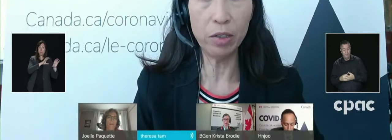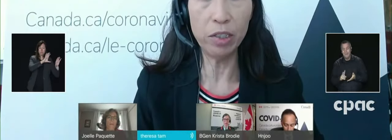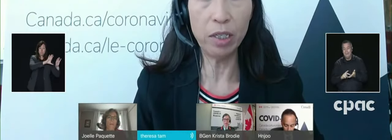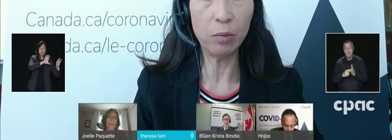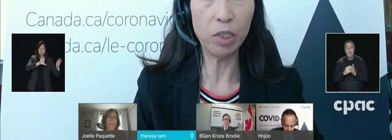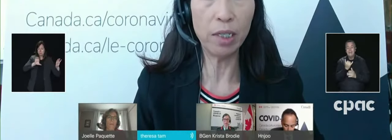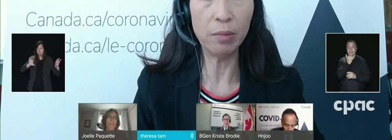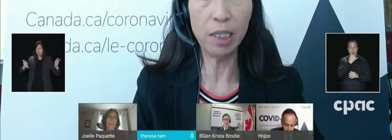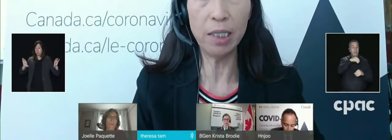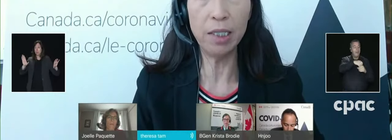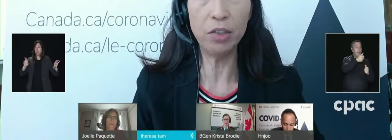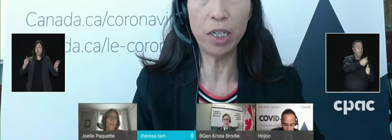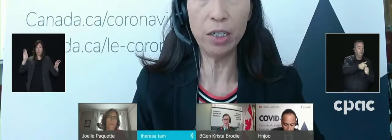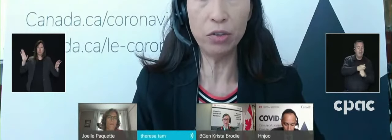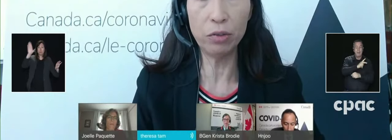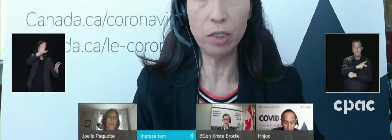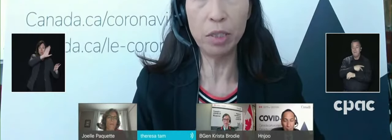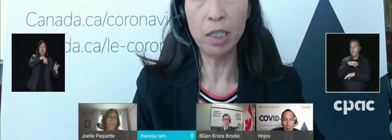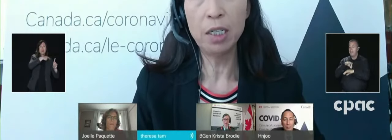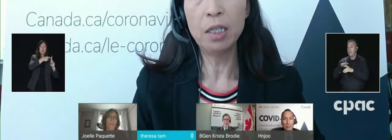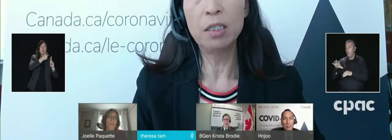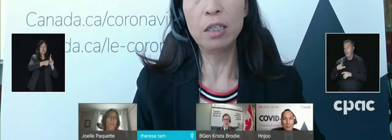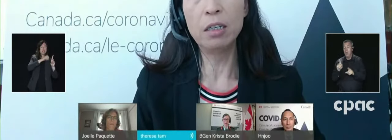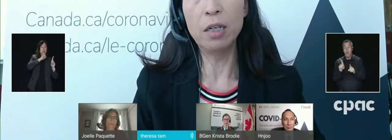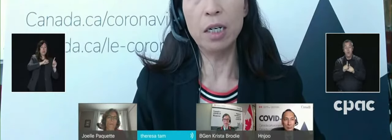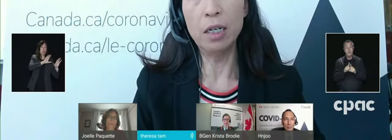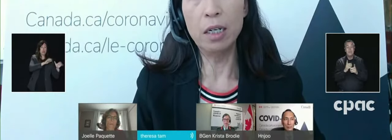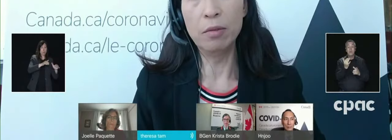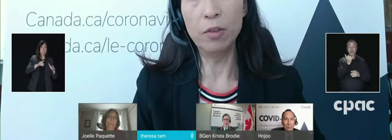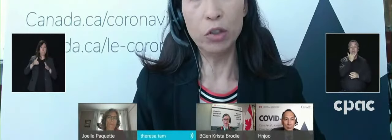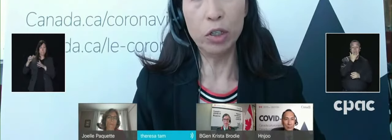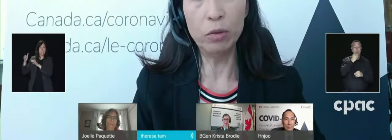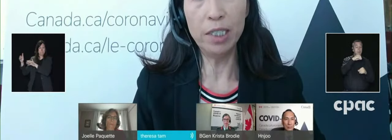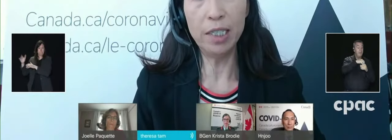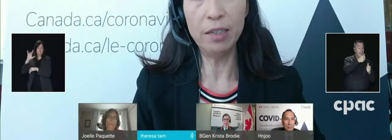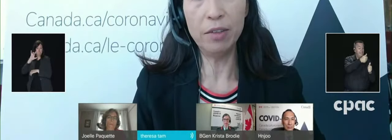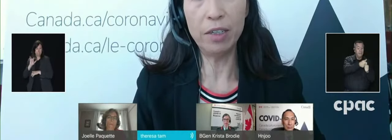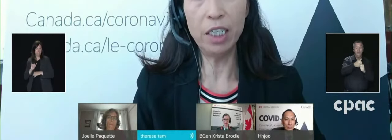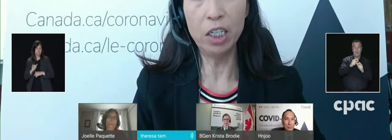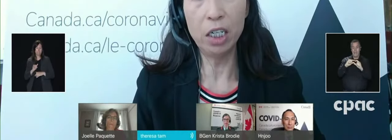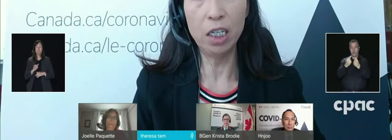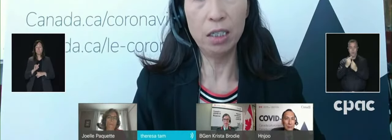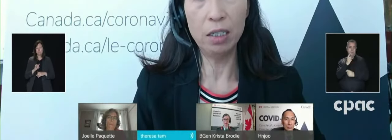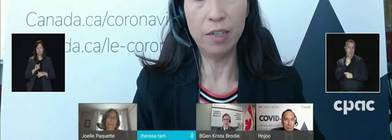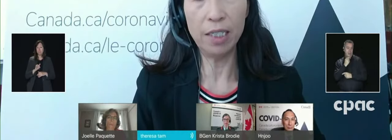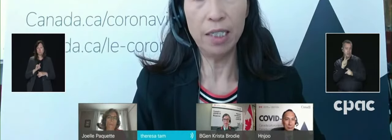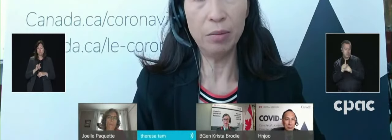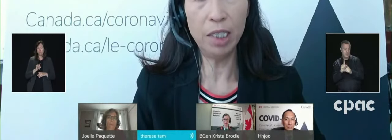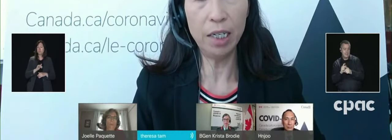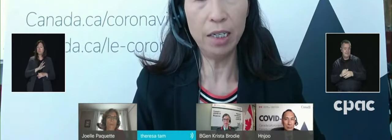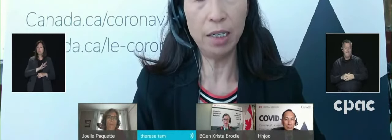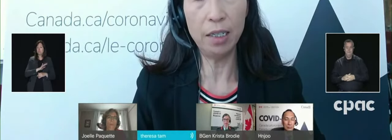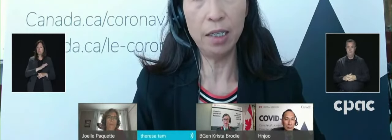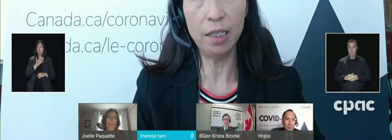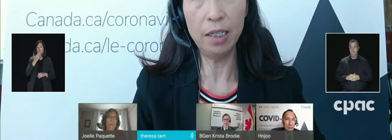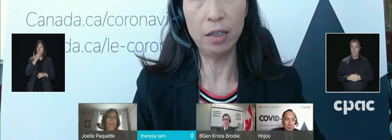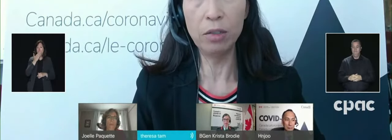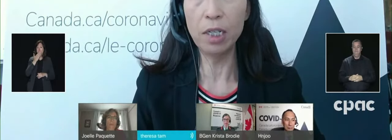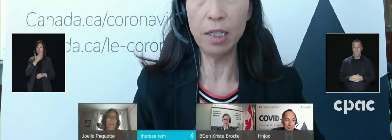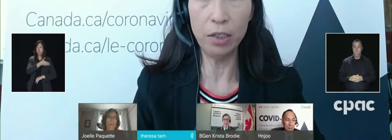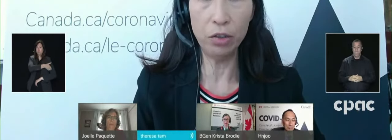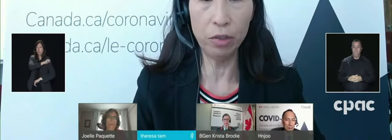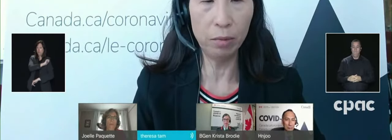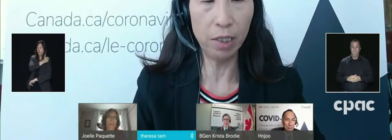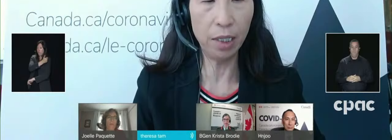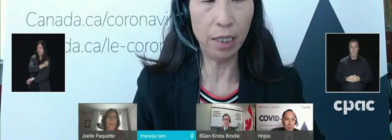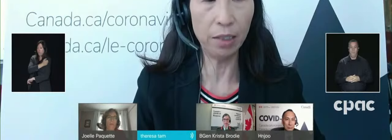territory, but also what's happening in each age group. So for sure, we're seeing very good vaccine uptake in the